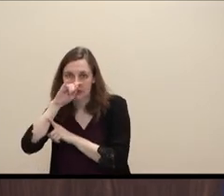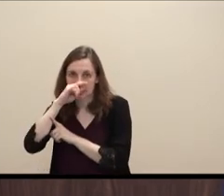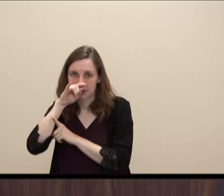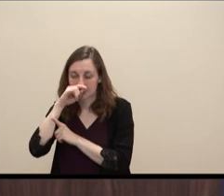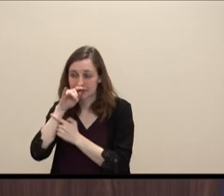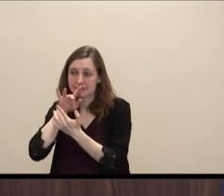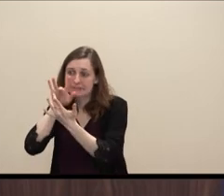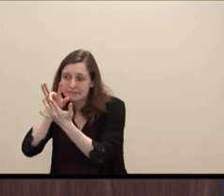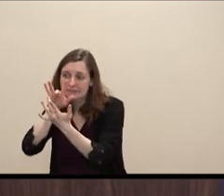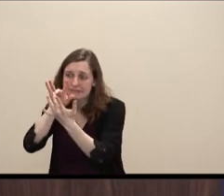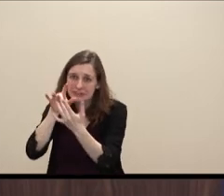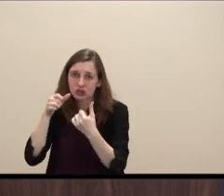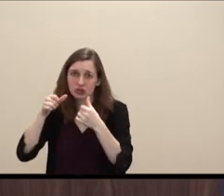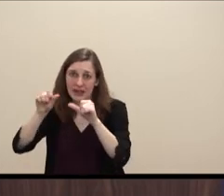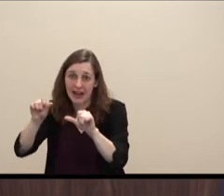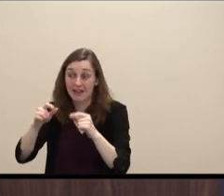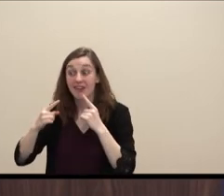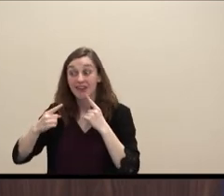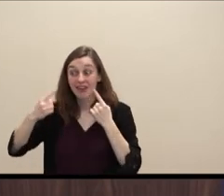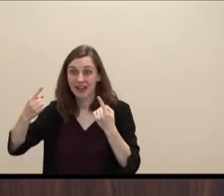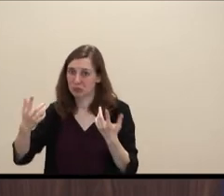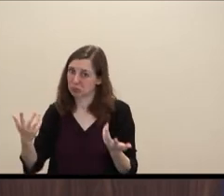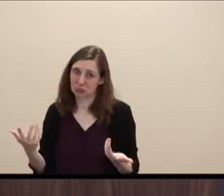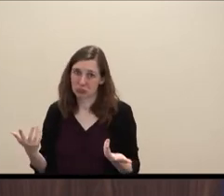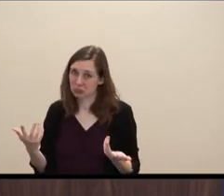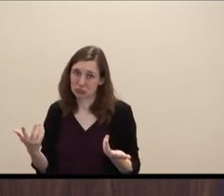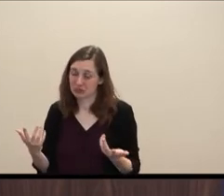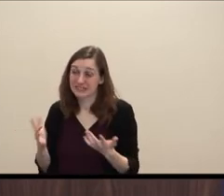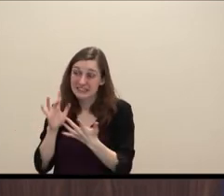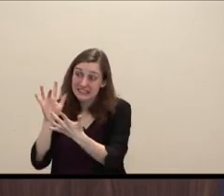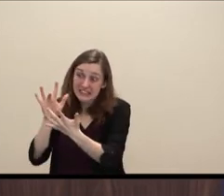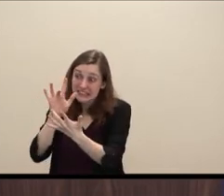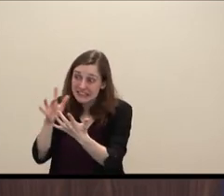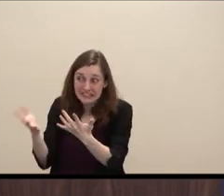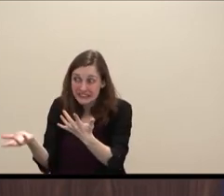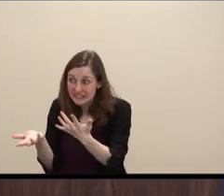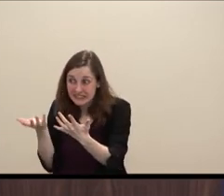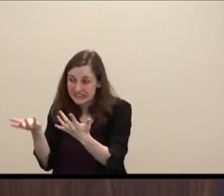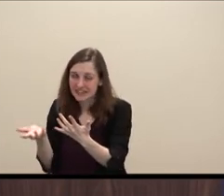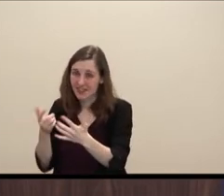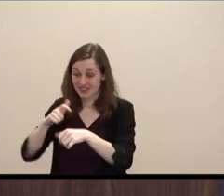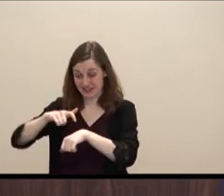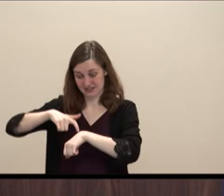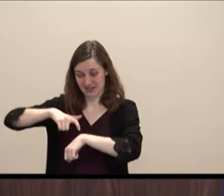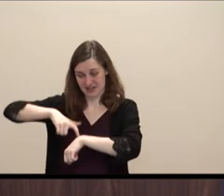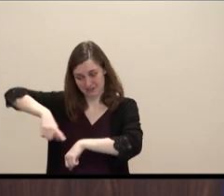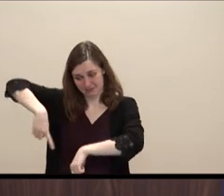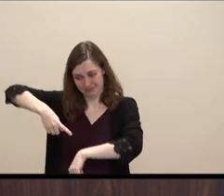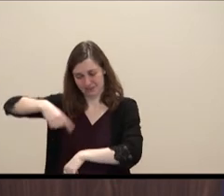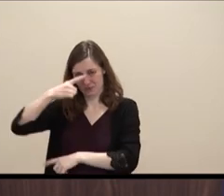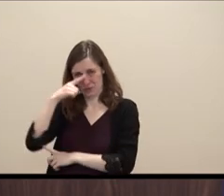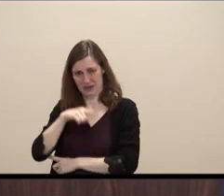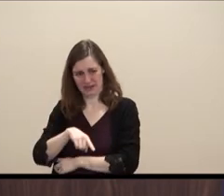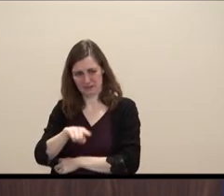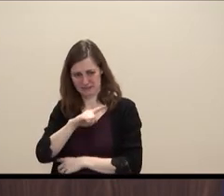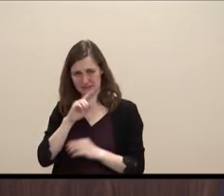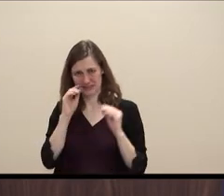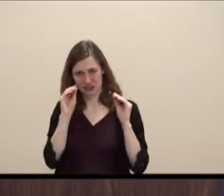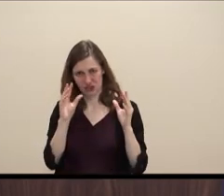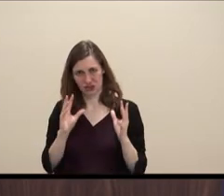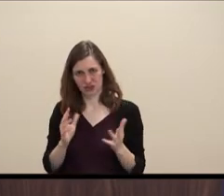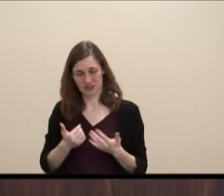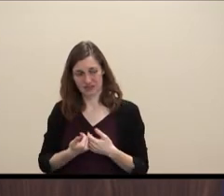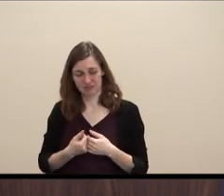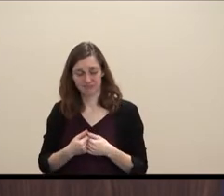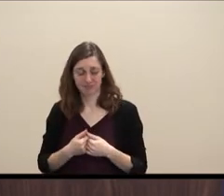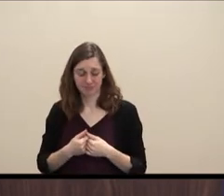and oftentimes, you know, not successfully. And so the time that it takes for that, and then